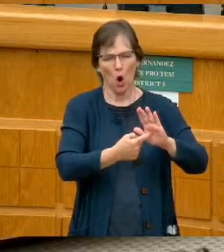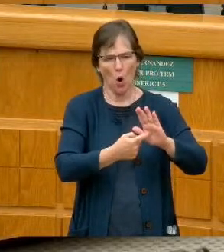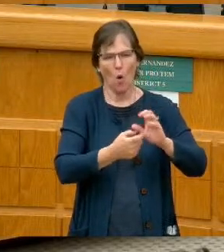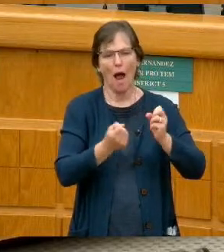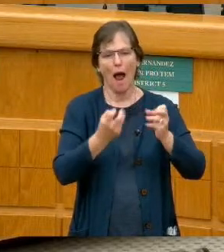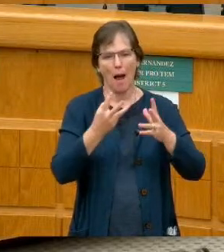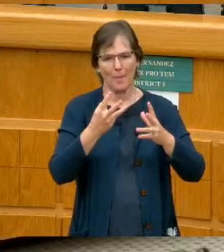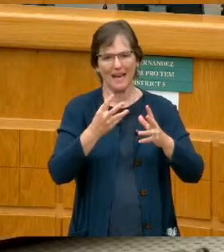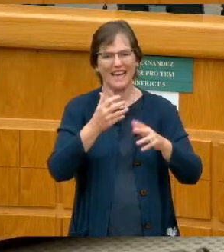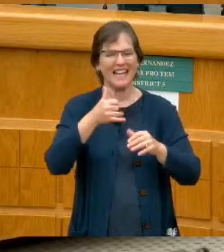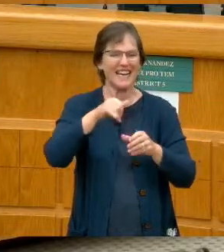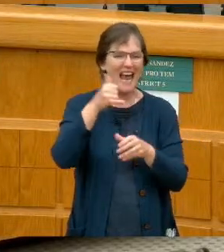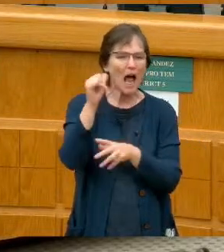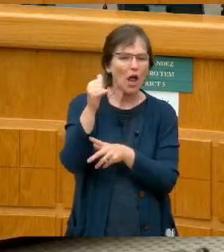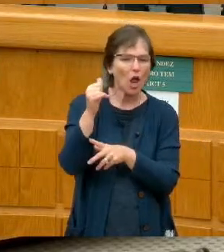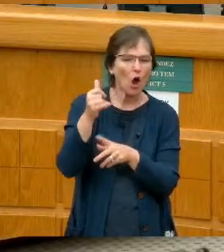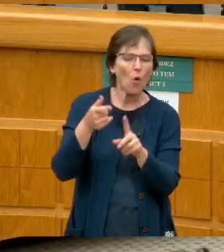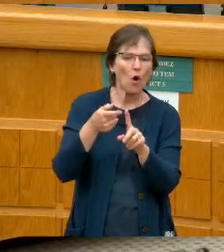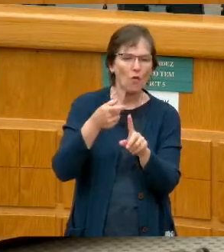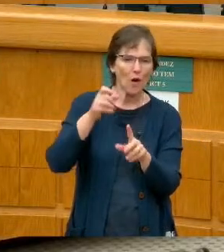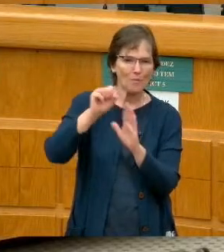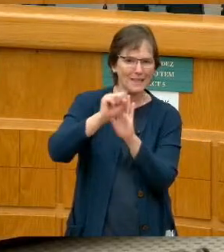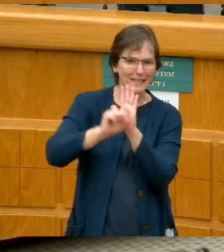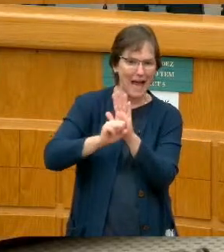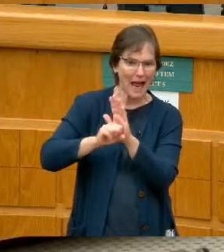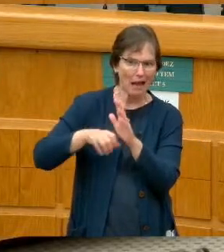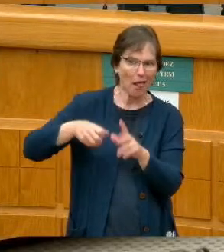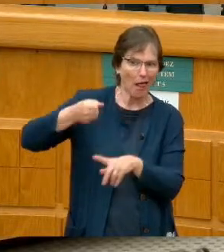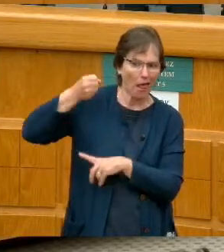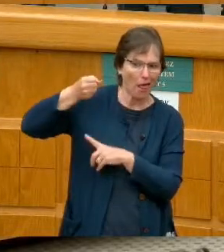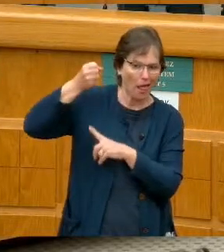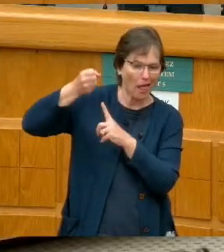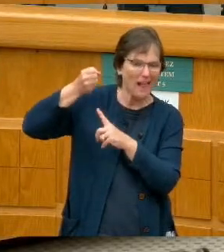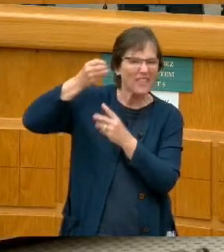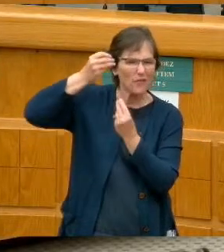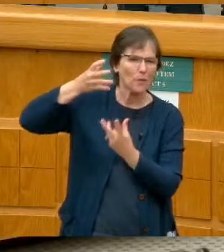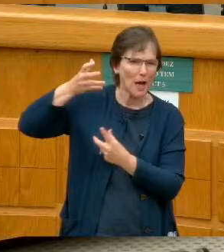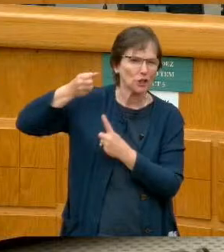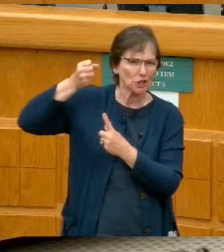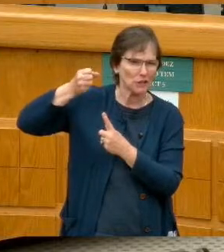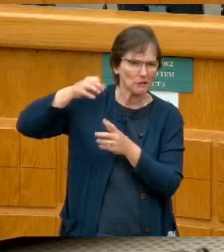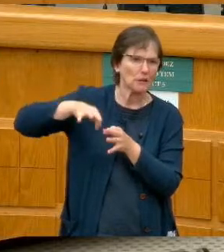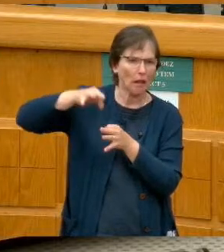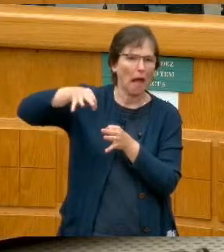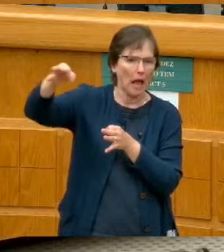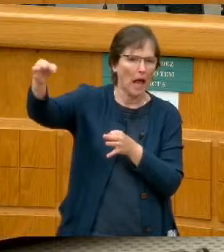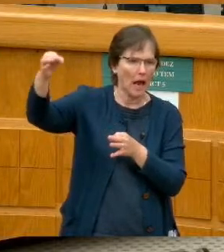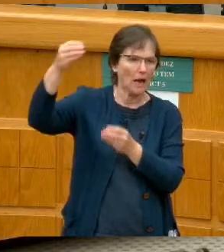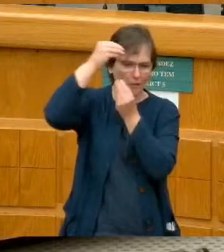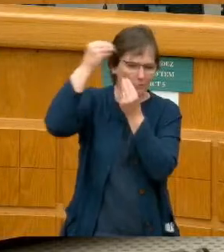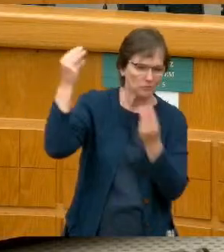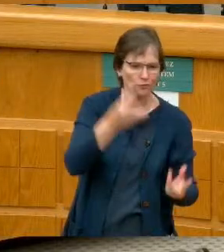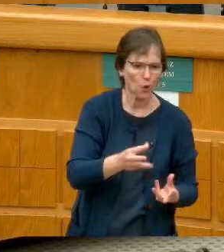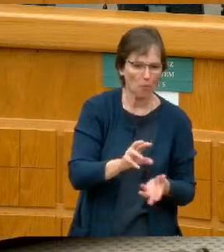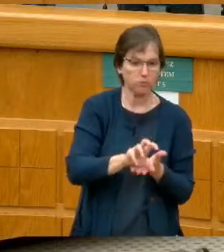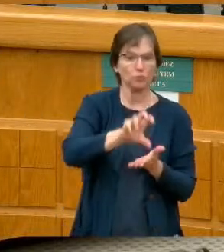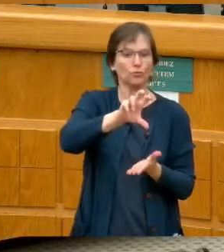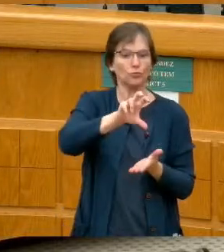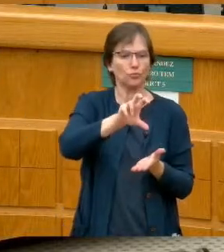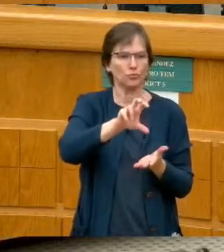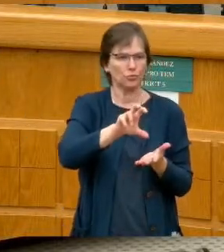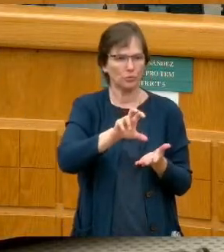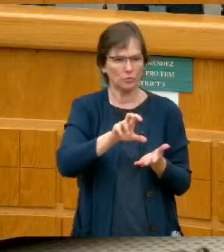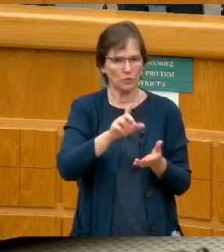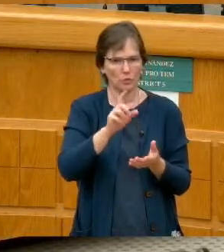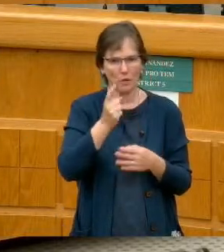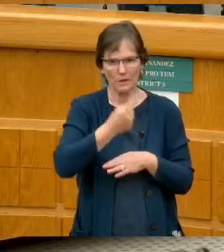state data drops versus the number of new cases that we announce here from our labs and other labs through the city's